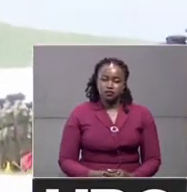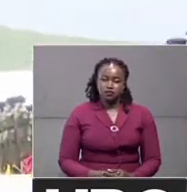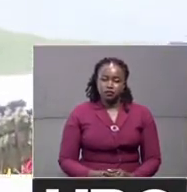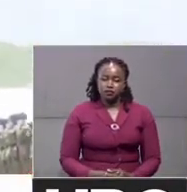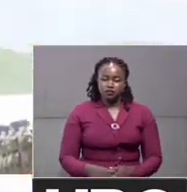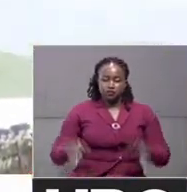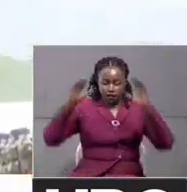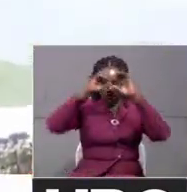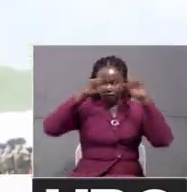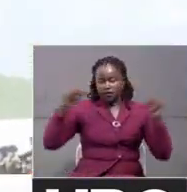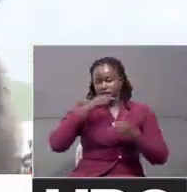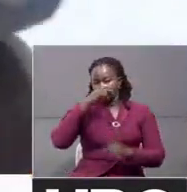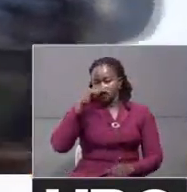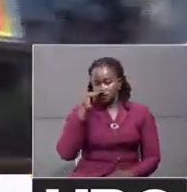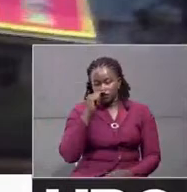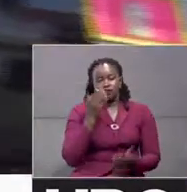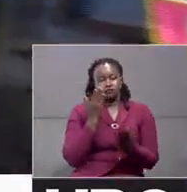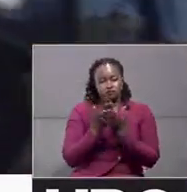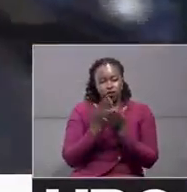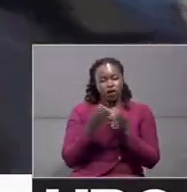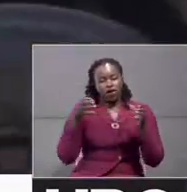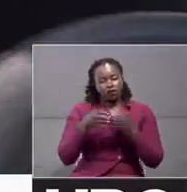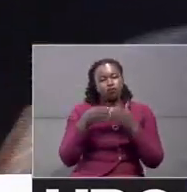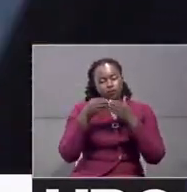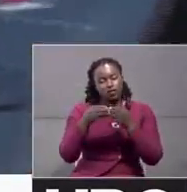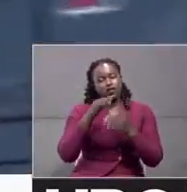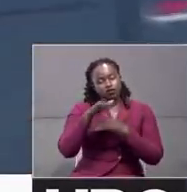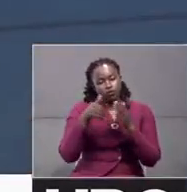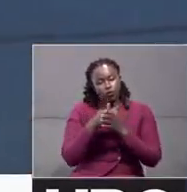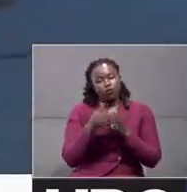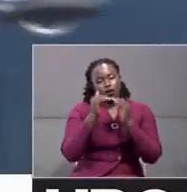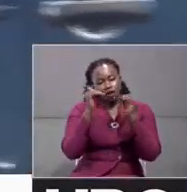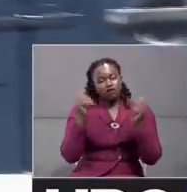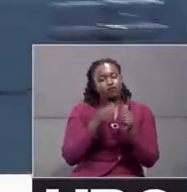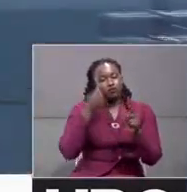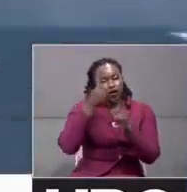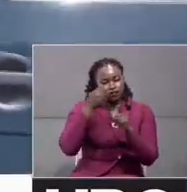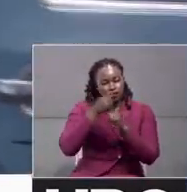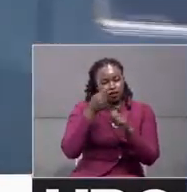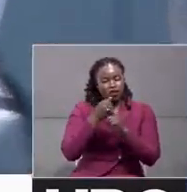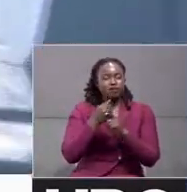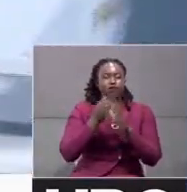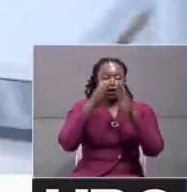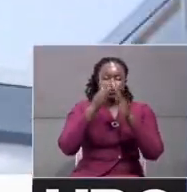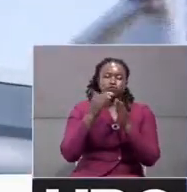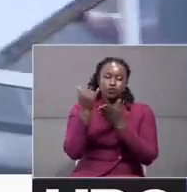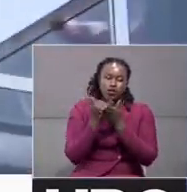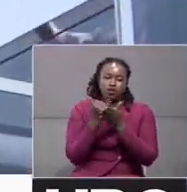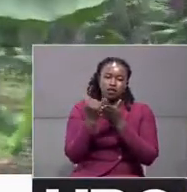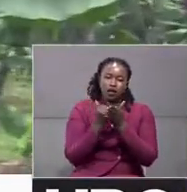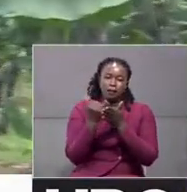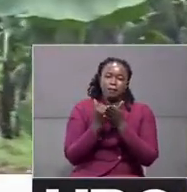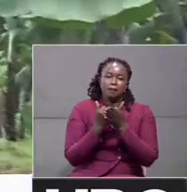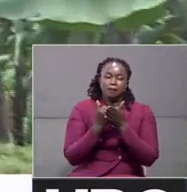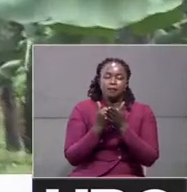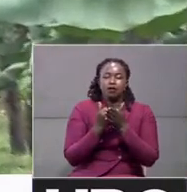President Museveni has called upon leaders at all levels to advocate for household income generation among the masses.